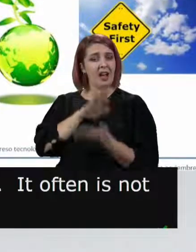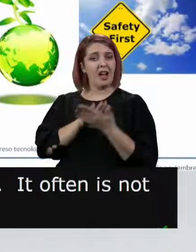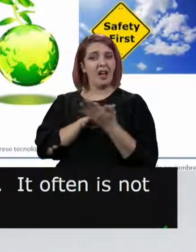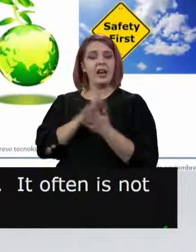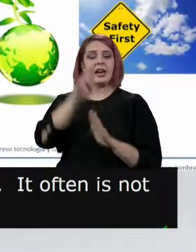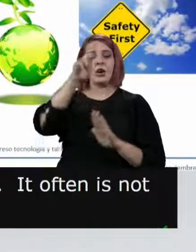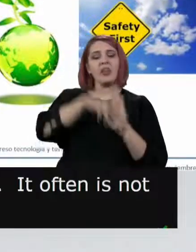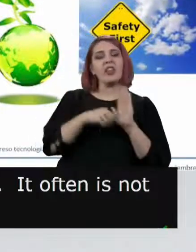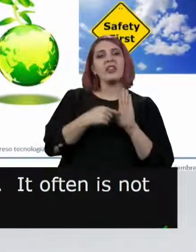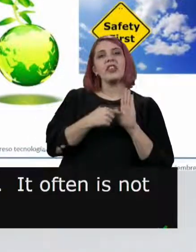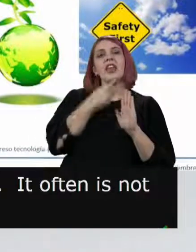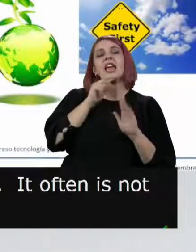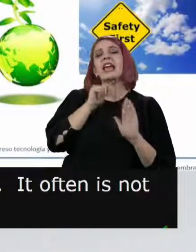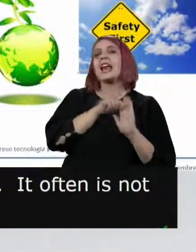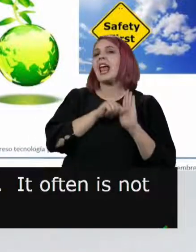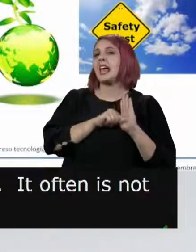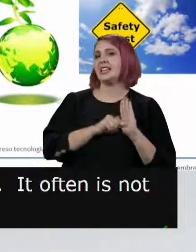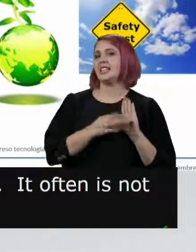Certification